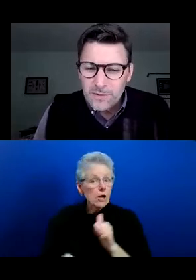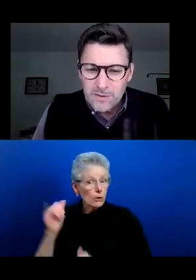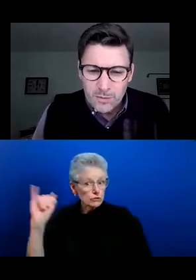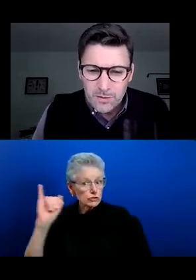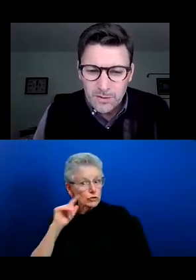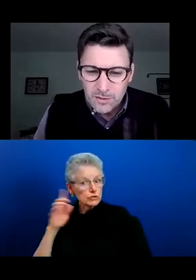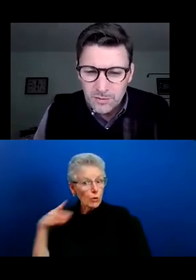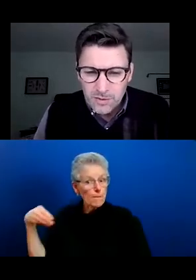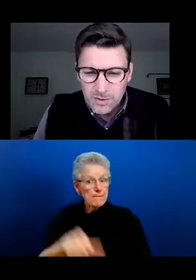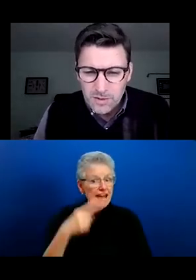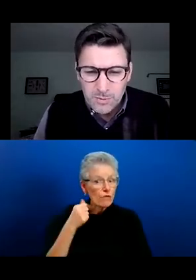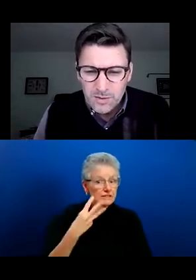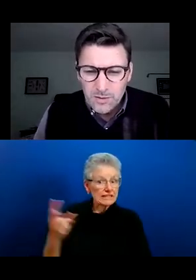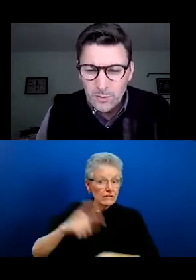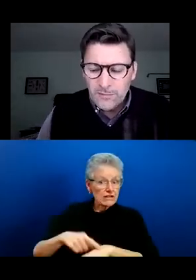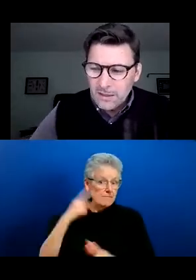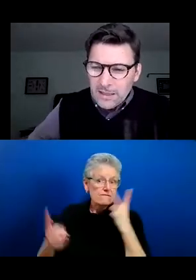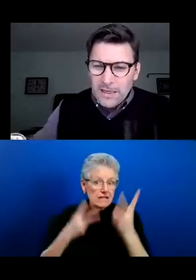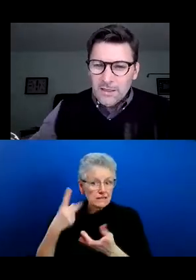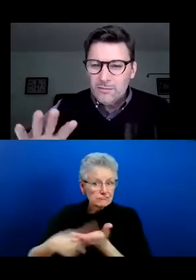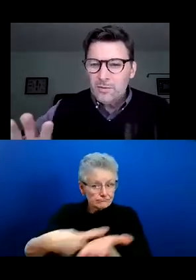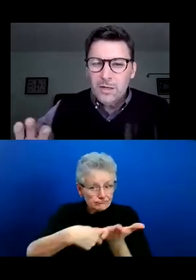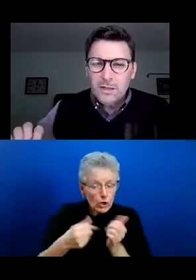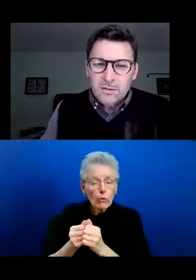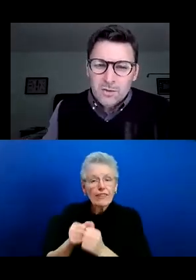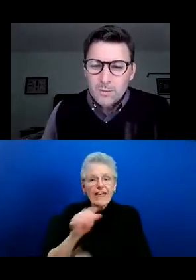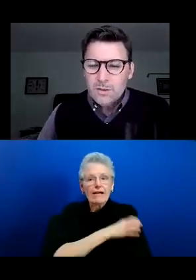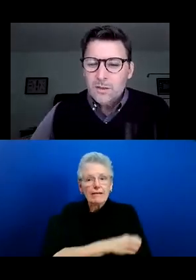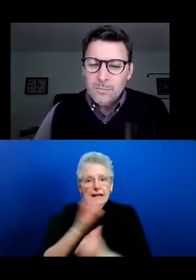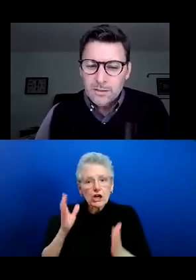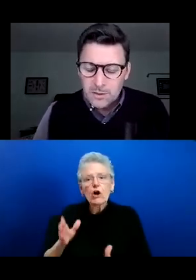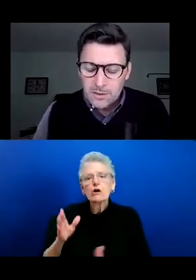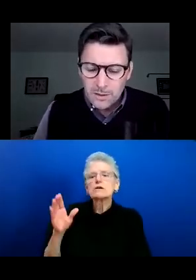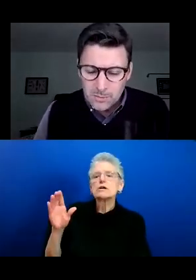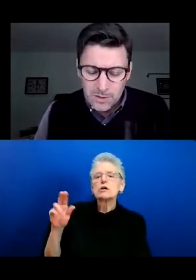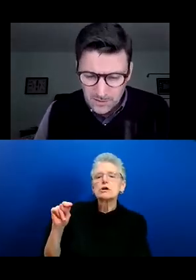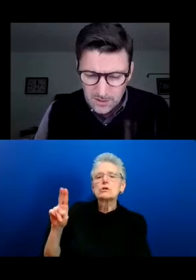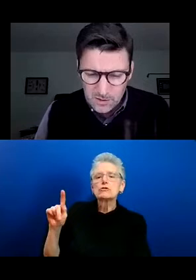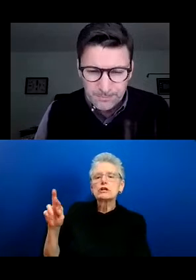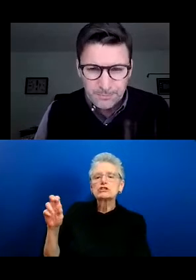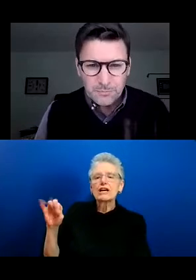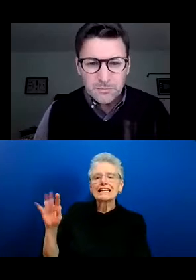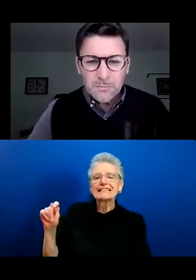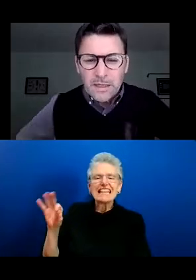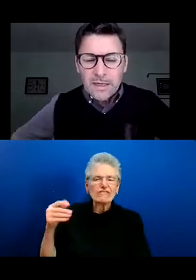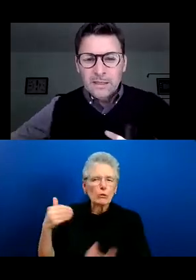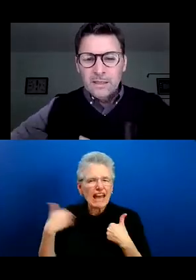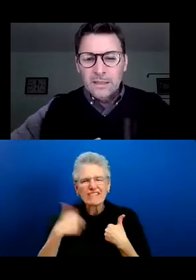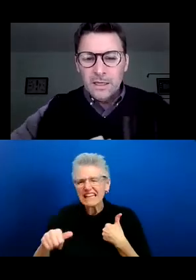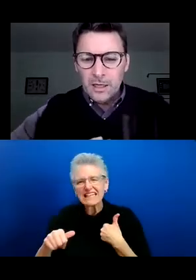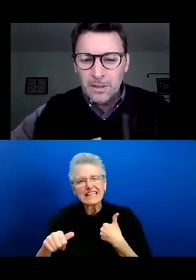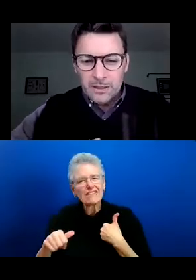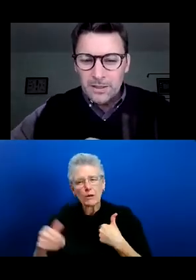several visits with a clinical nutritionist, particularly if you have any of those chronic conditions we talked about at the beginning of this presentation.